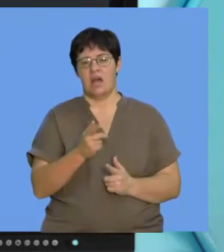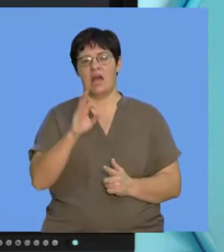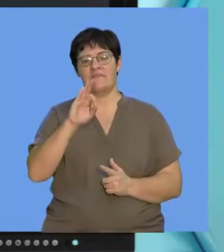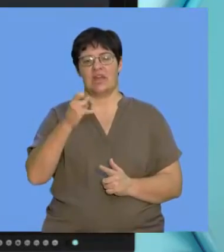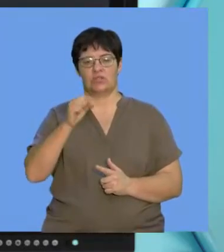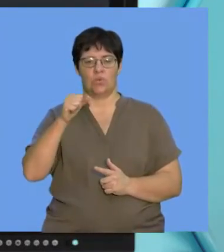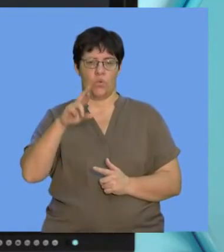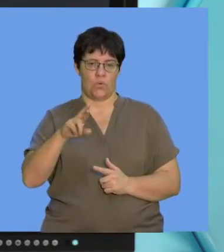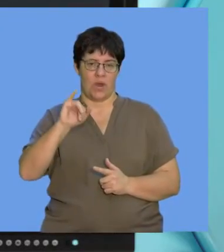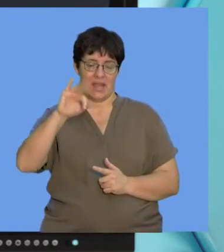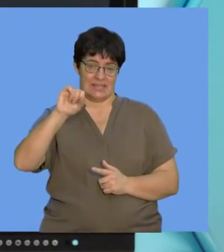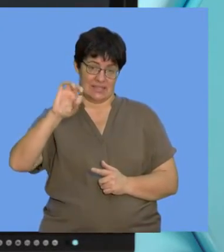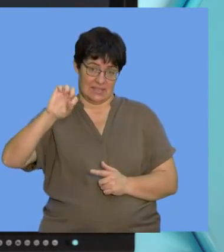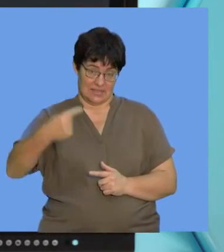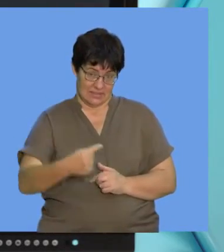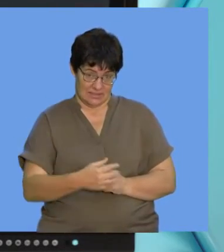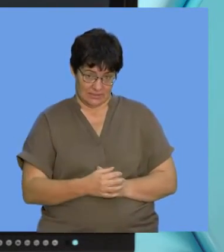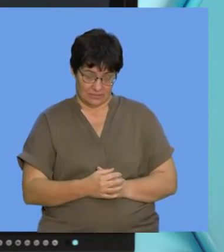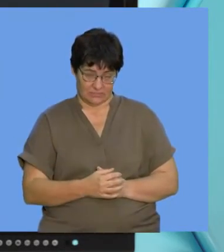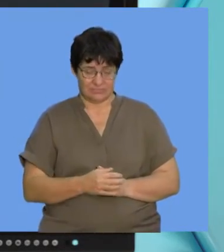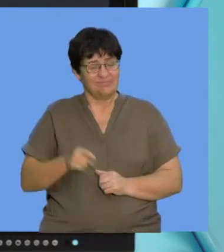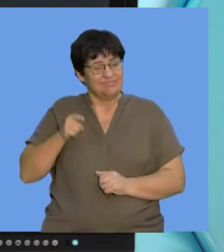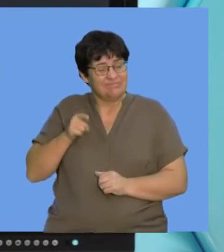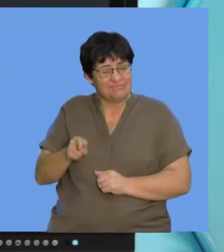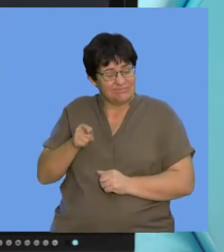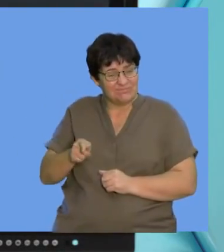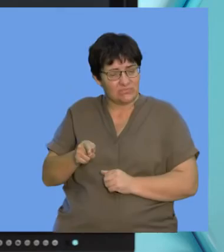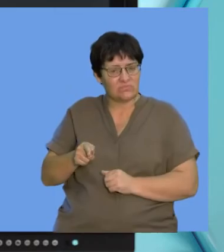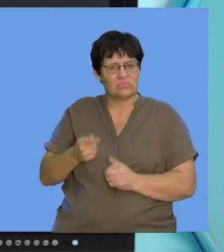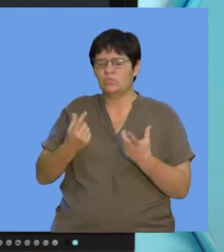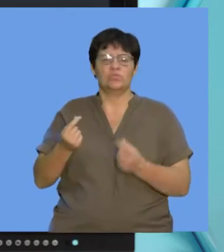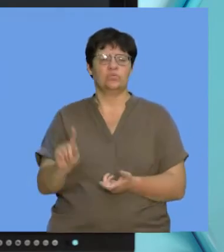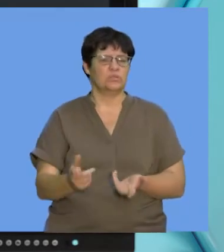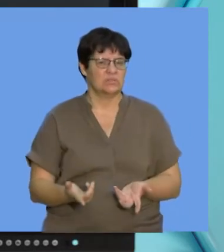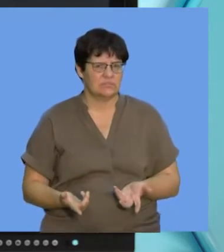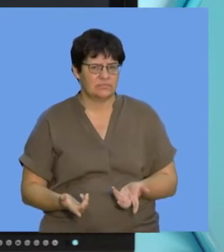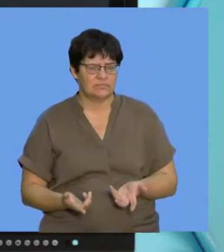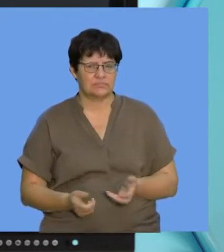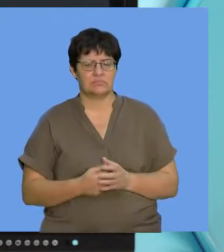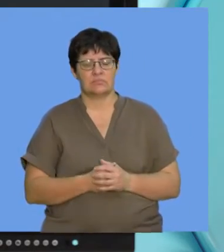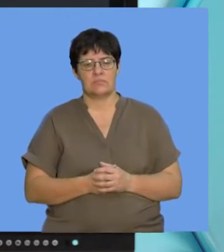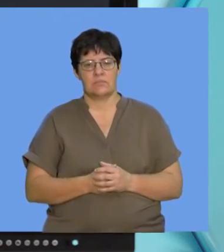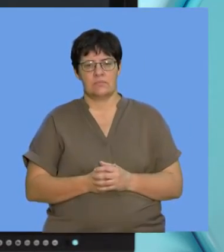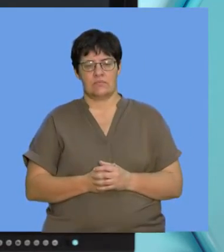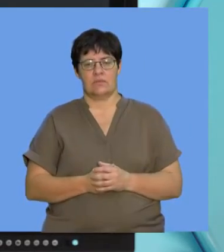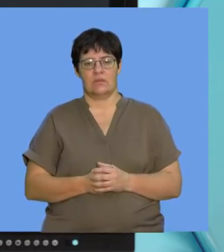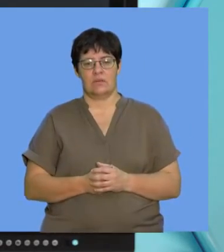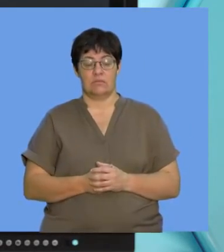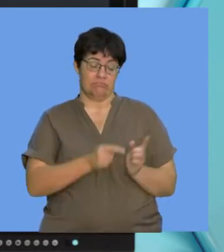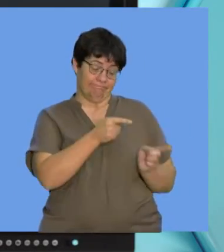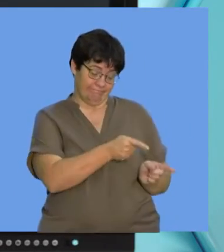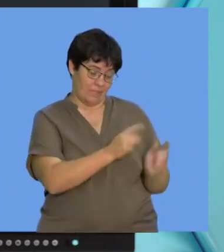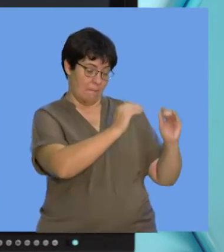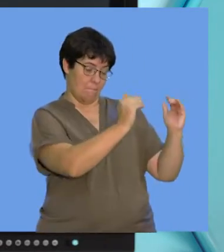right? Or factorizing, if you like. So this has to do with, before we gave you in